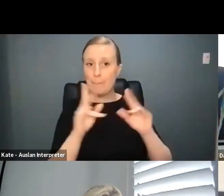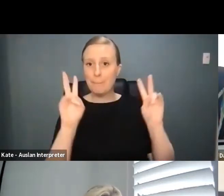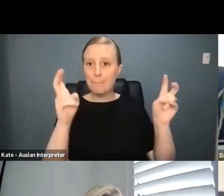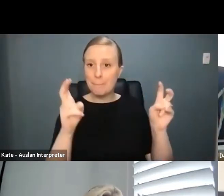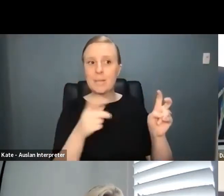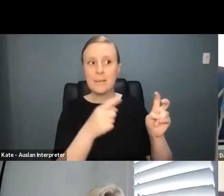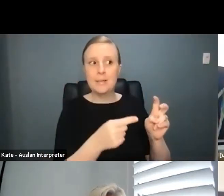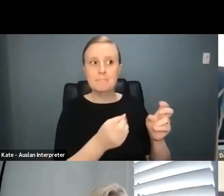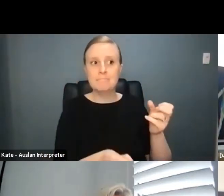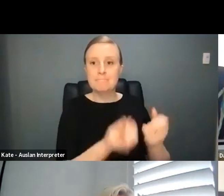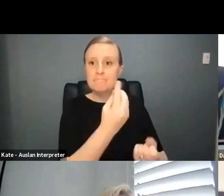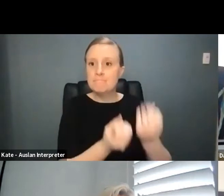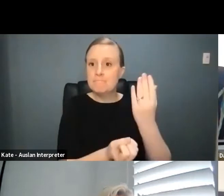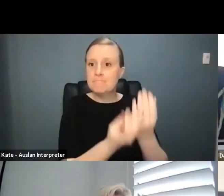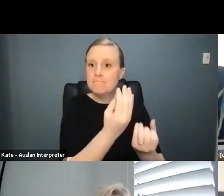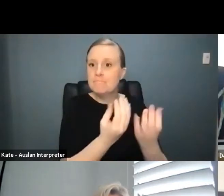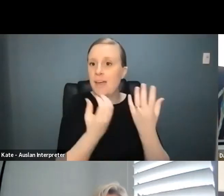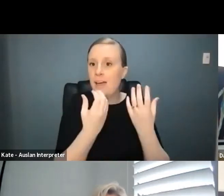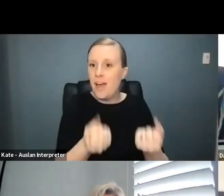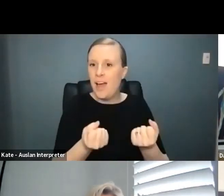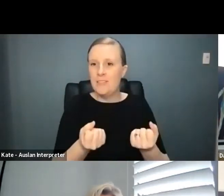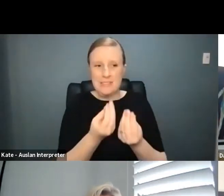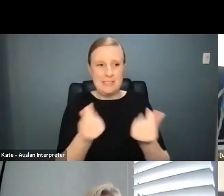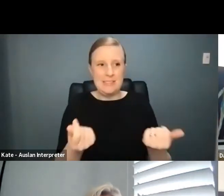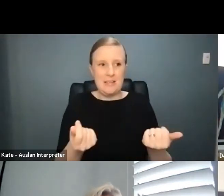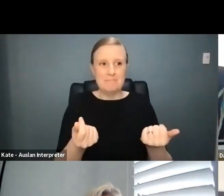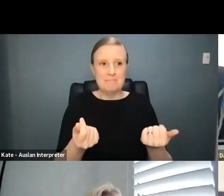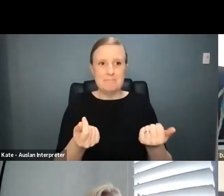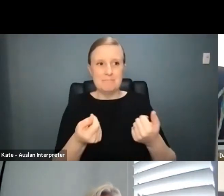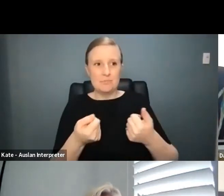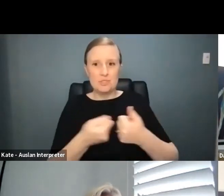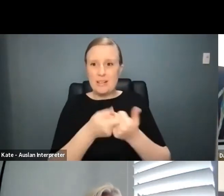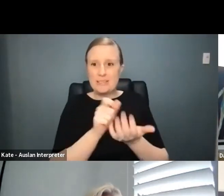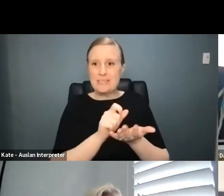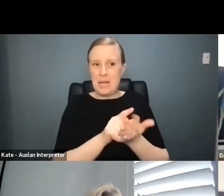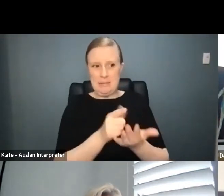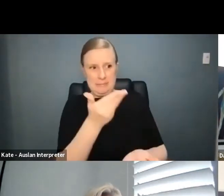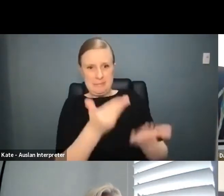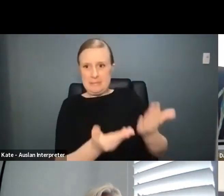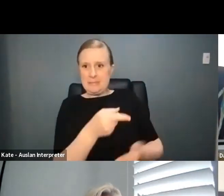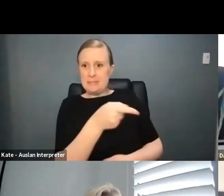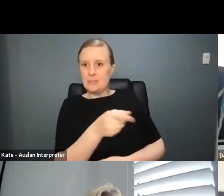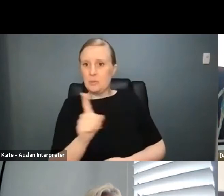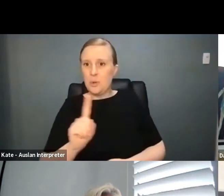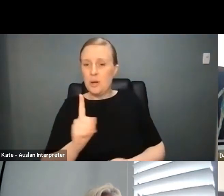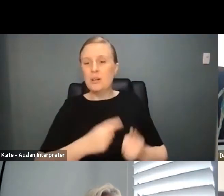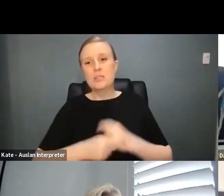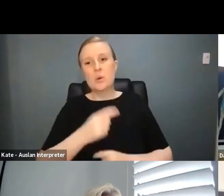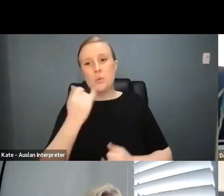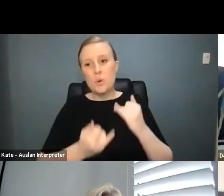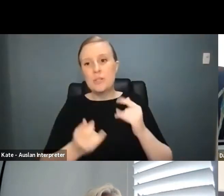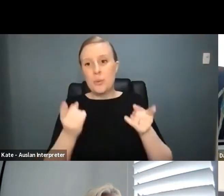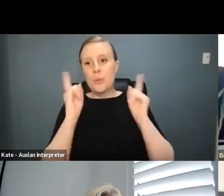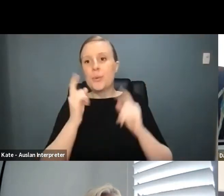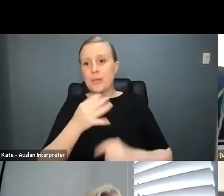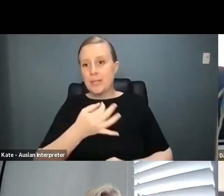and the market was quite dangerous, but it was also quite low purity, and thank goodness, I think, at that